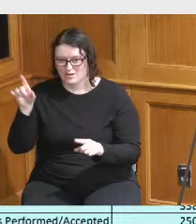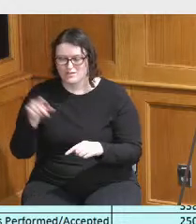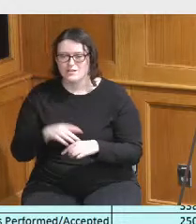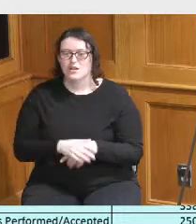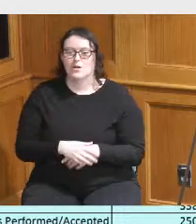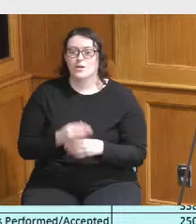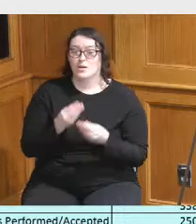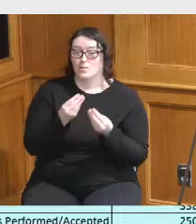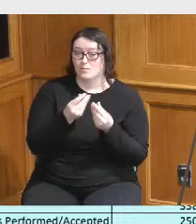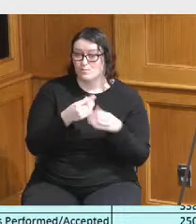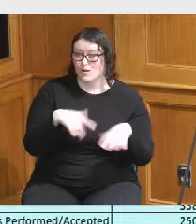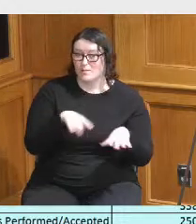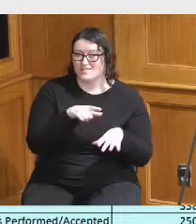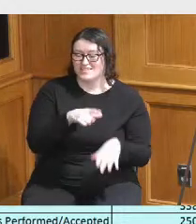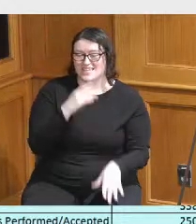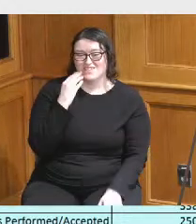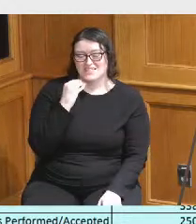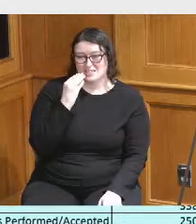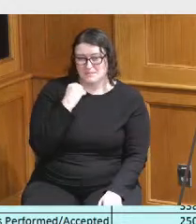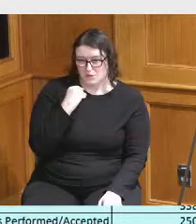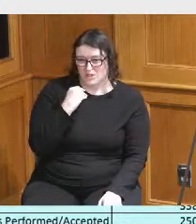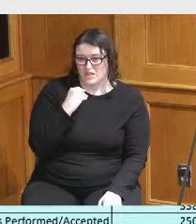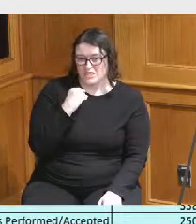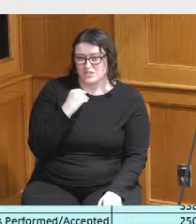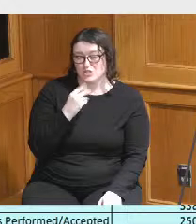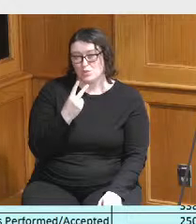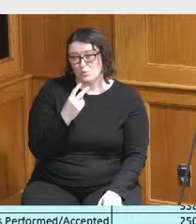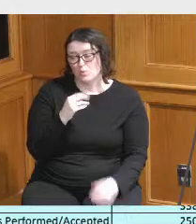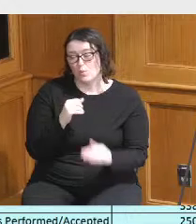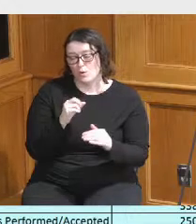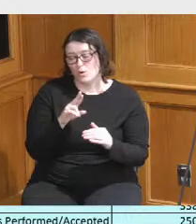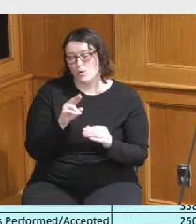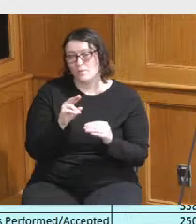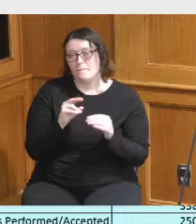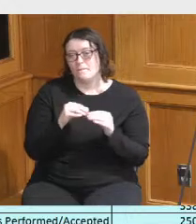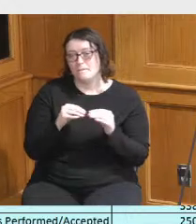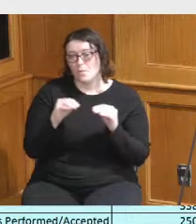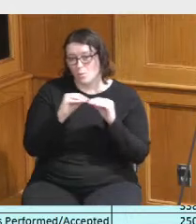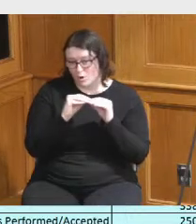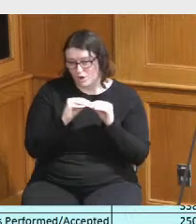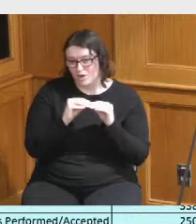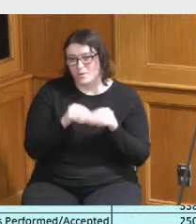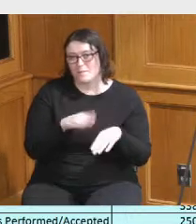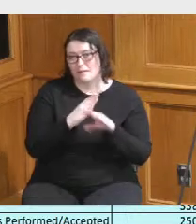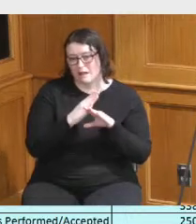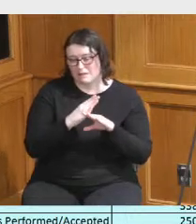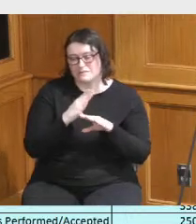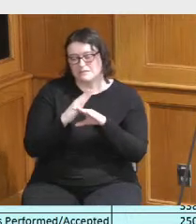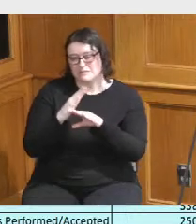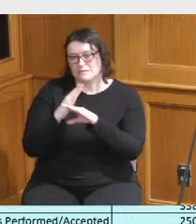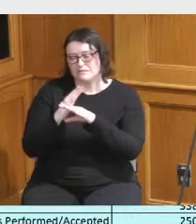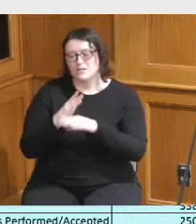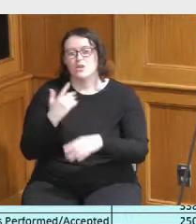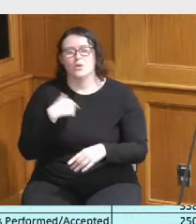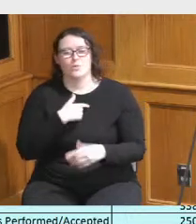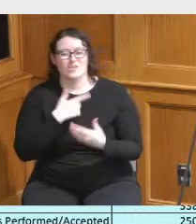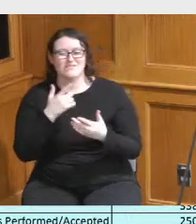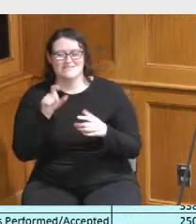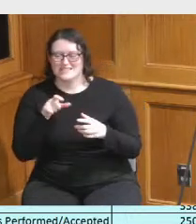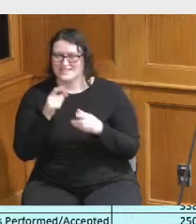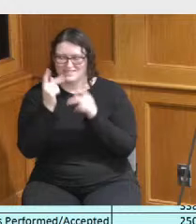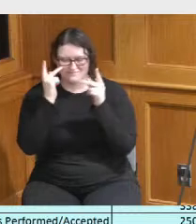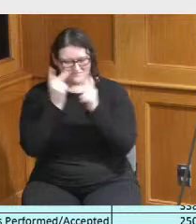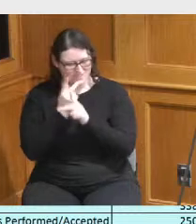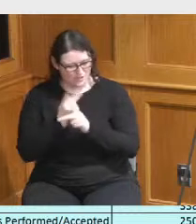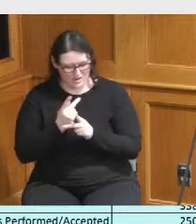eligible because they have experienced 2 or more sewer backups, we will design a solution for them, and